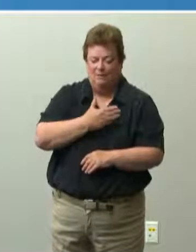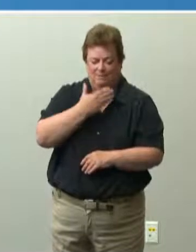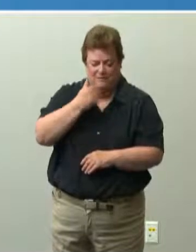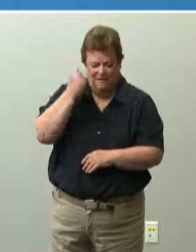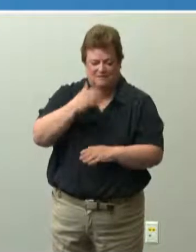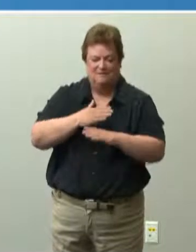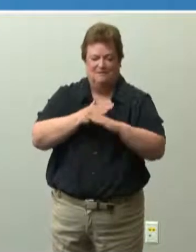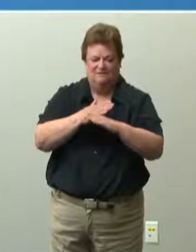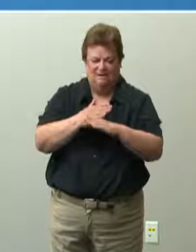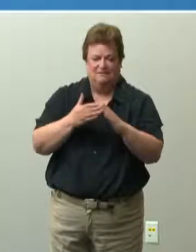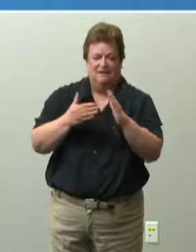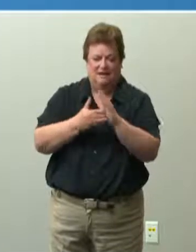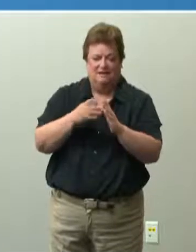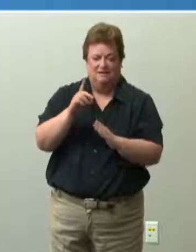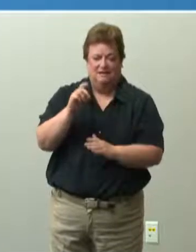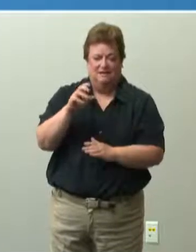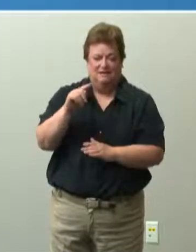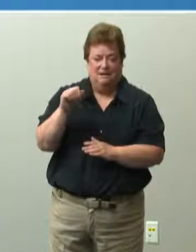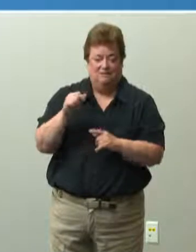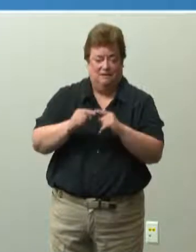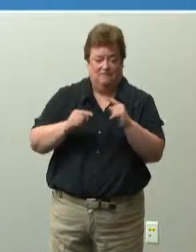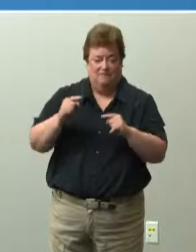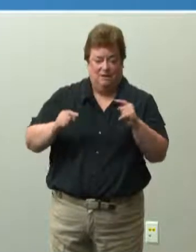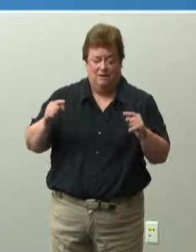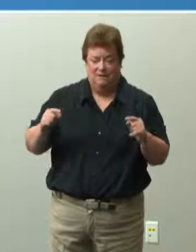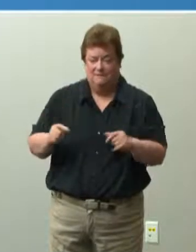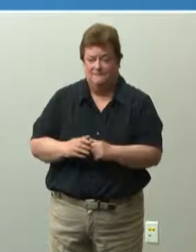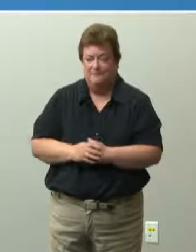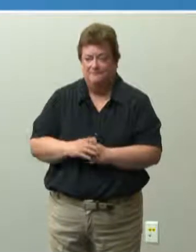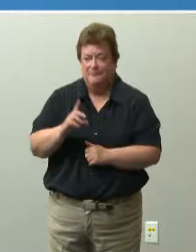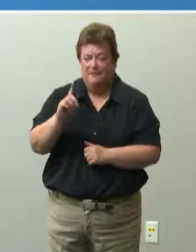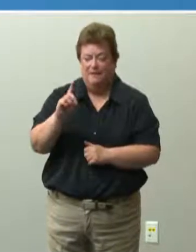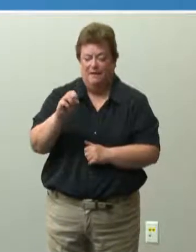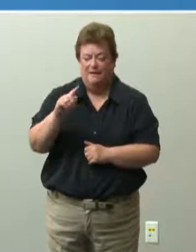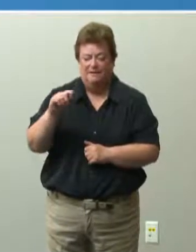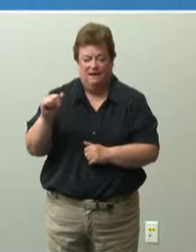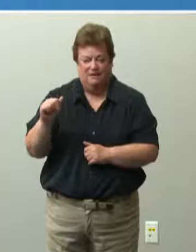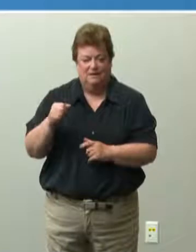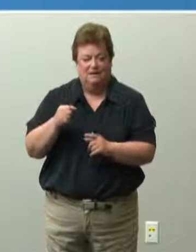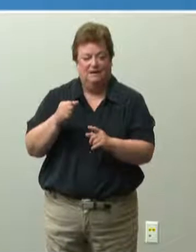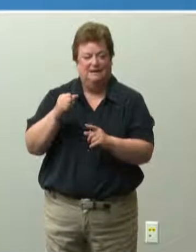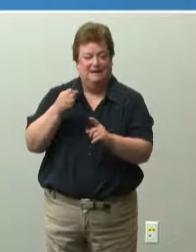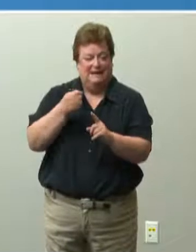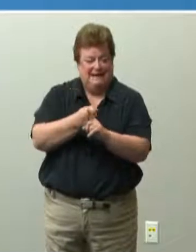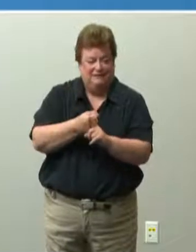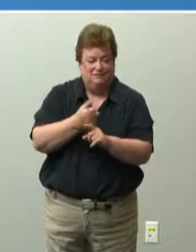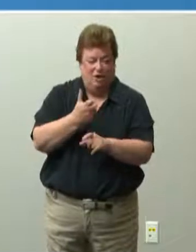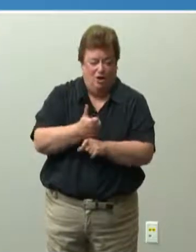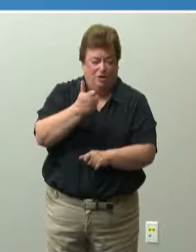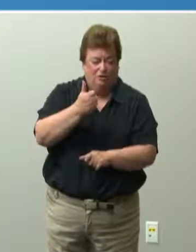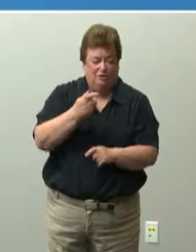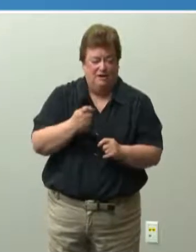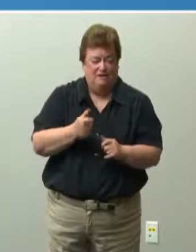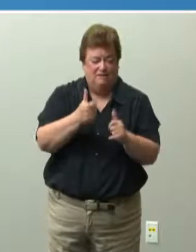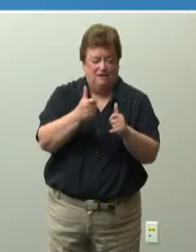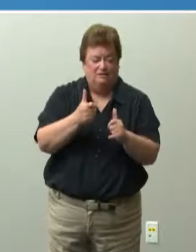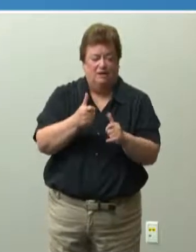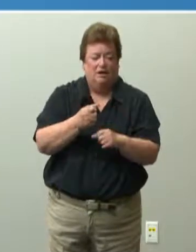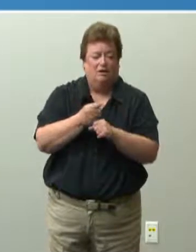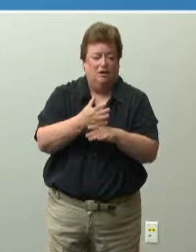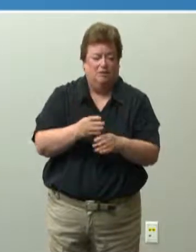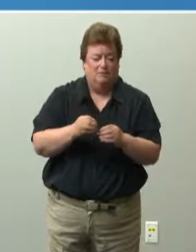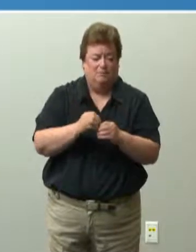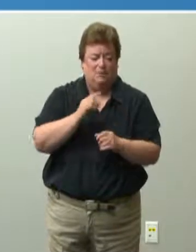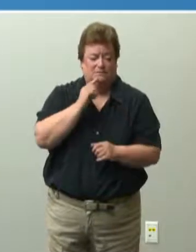the Delta variant. The Delta variant hits people harder and faster and is causing more severe